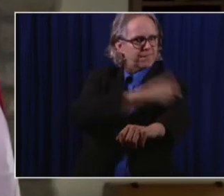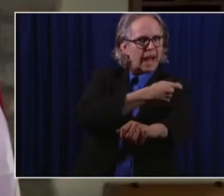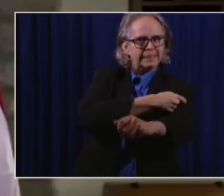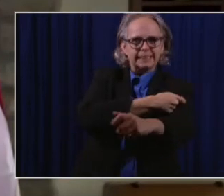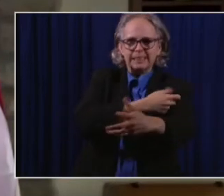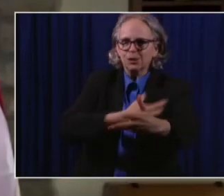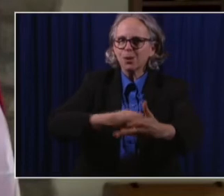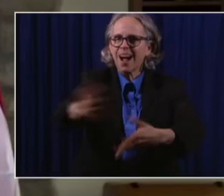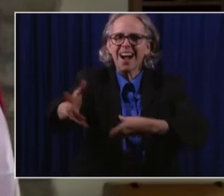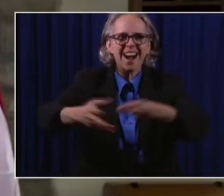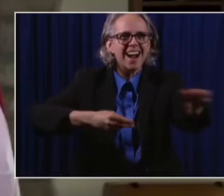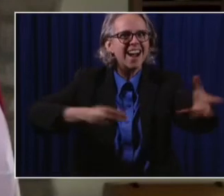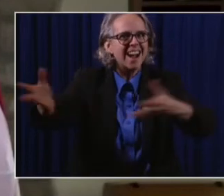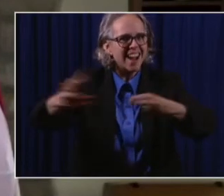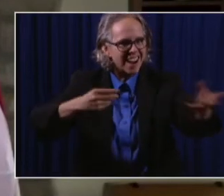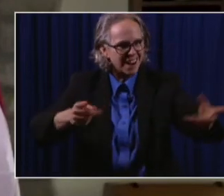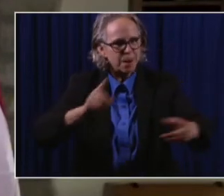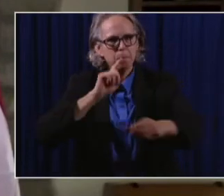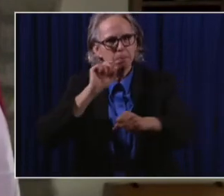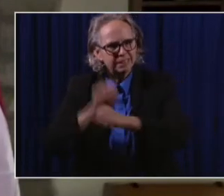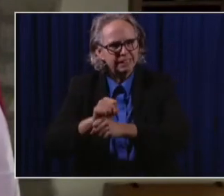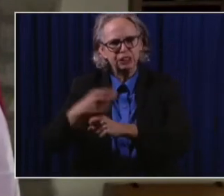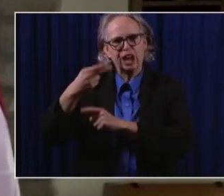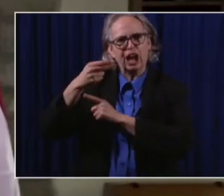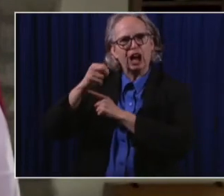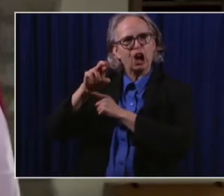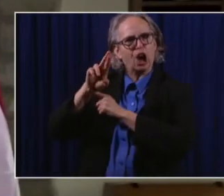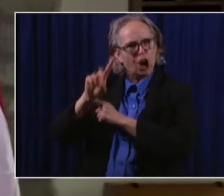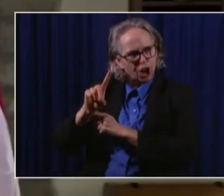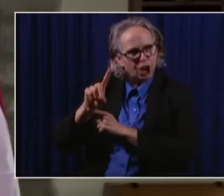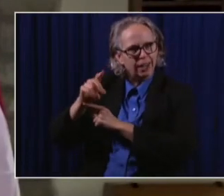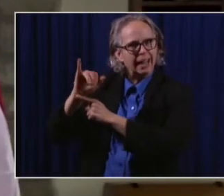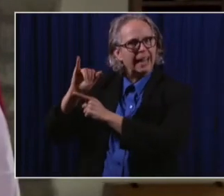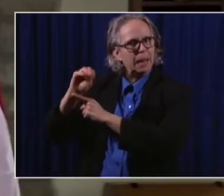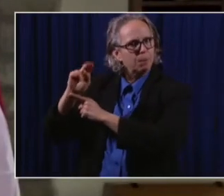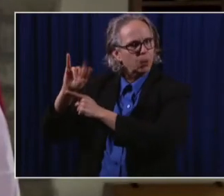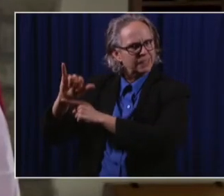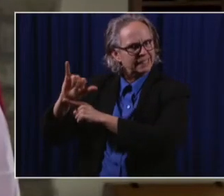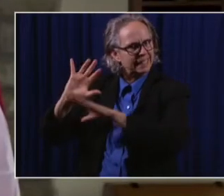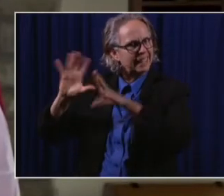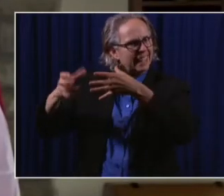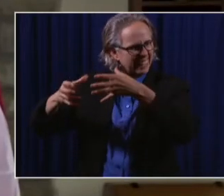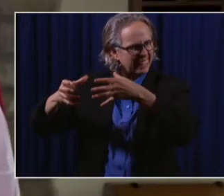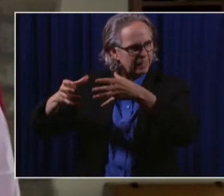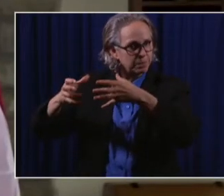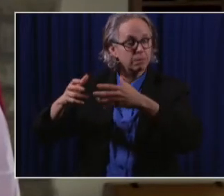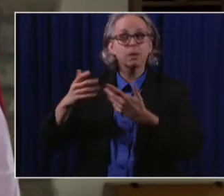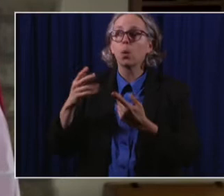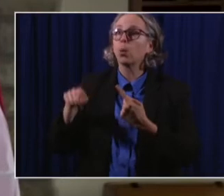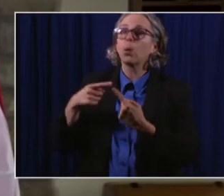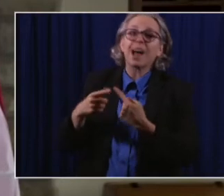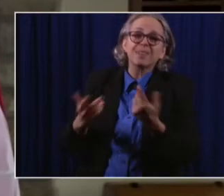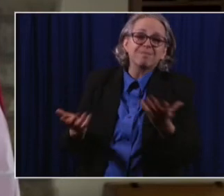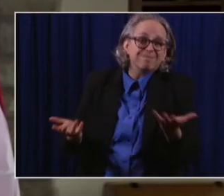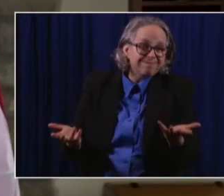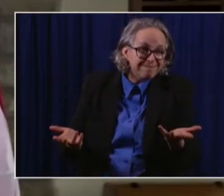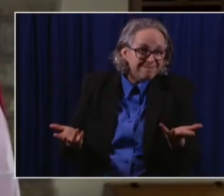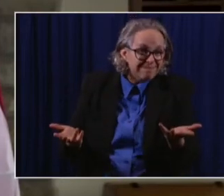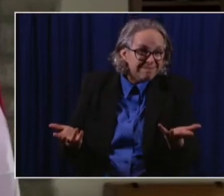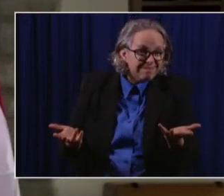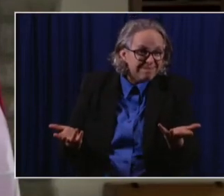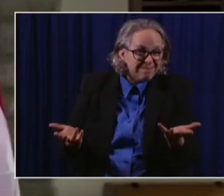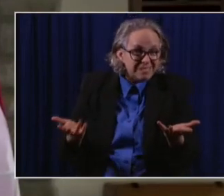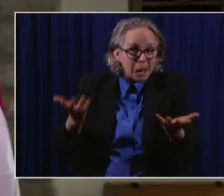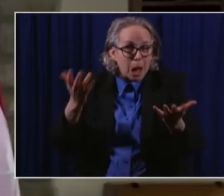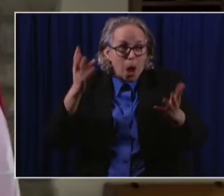immunity. And the best guess is that's sometime next summer. No one knows exactly, but that's the best